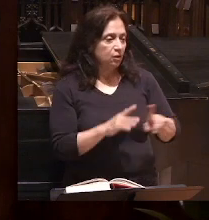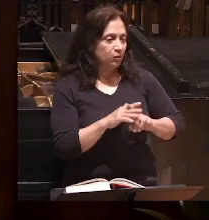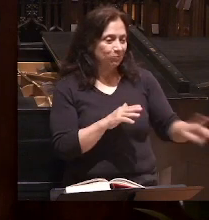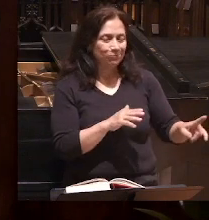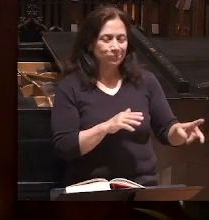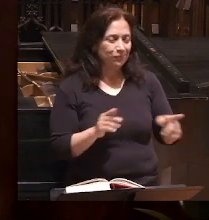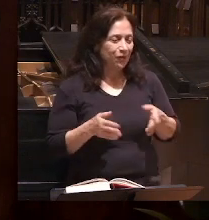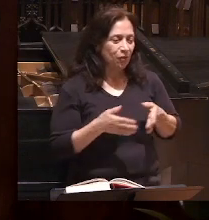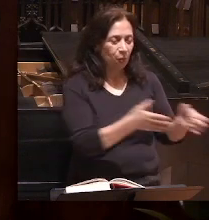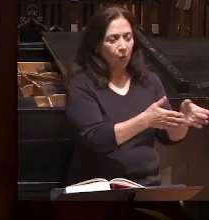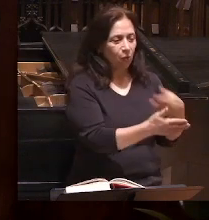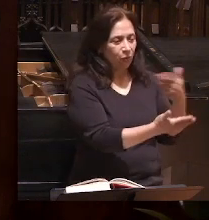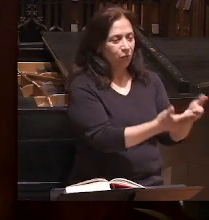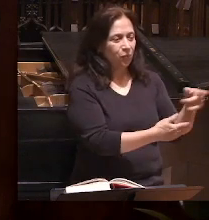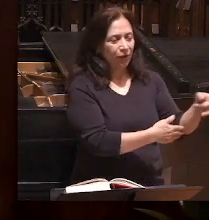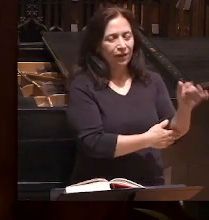Emmaus.